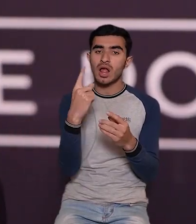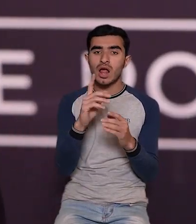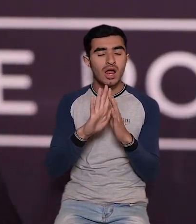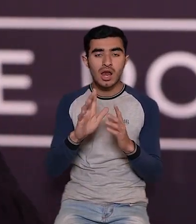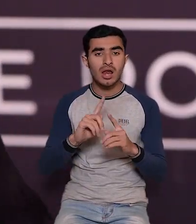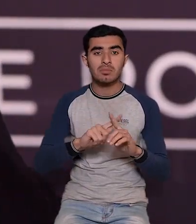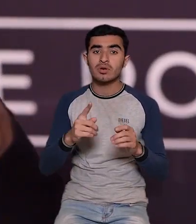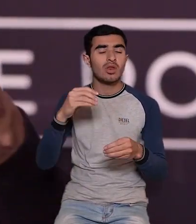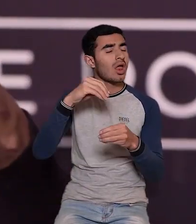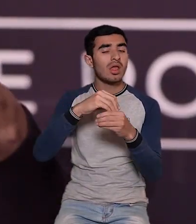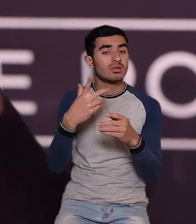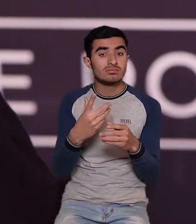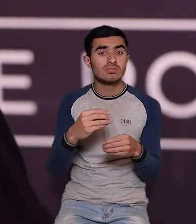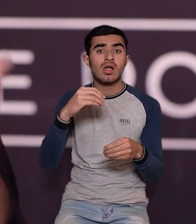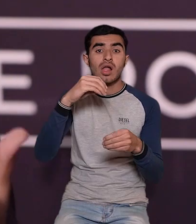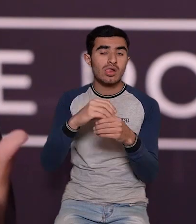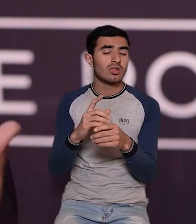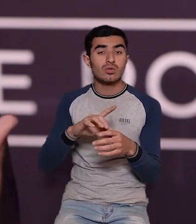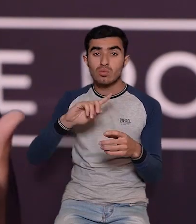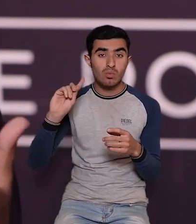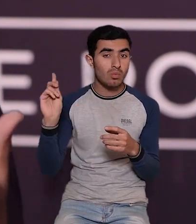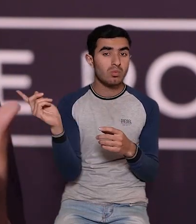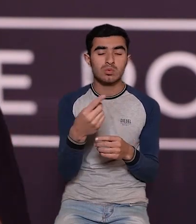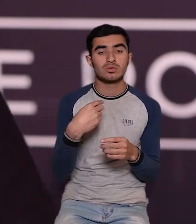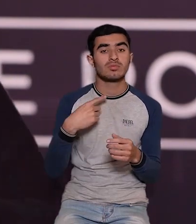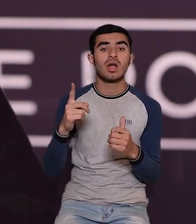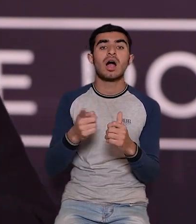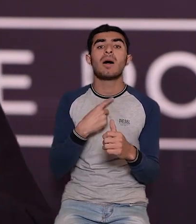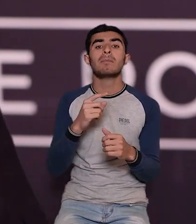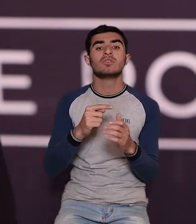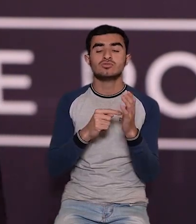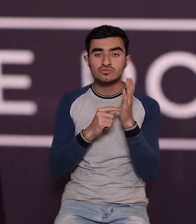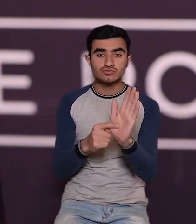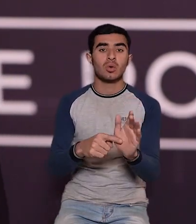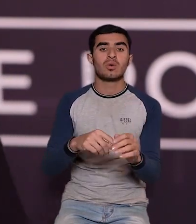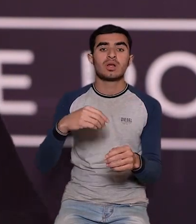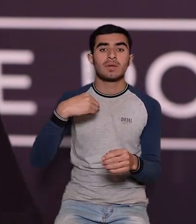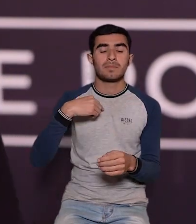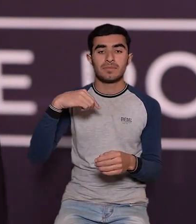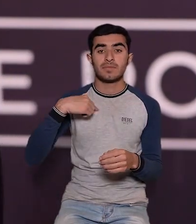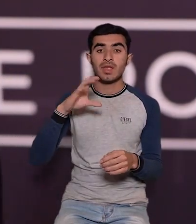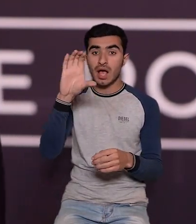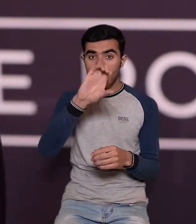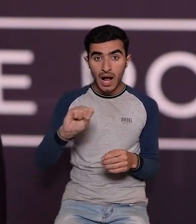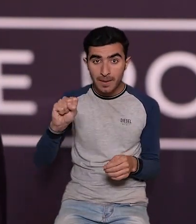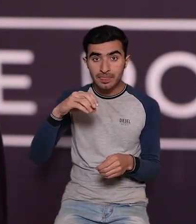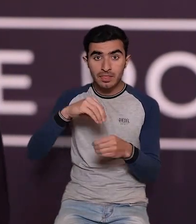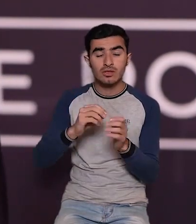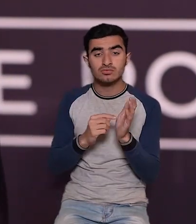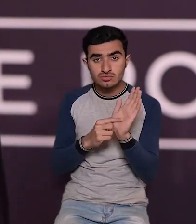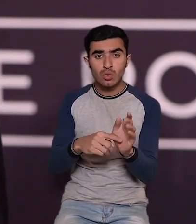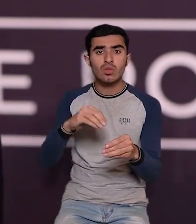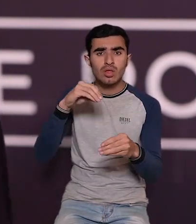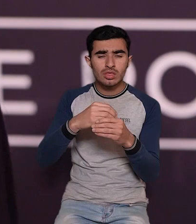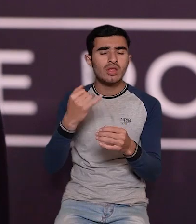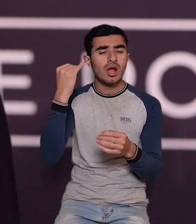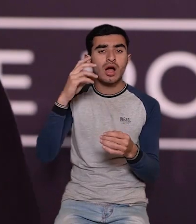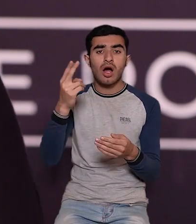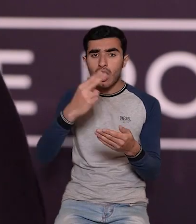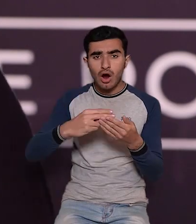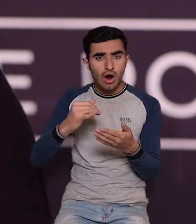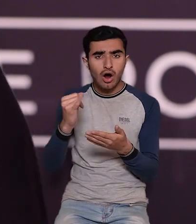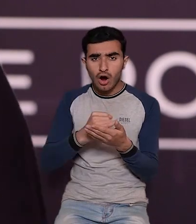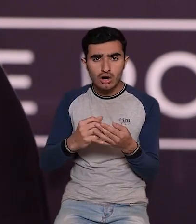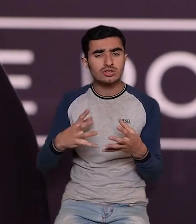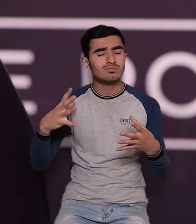whole role of the foundation is to redefine those boundaries and question them and engage with them, and invite artists to